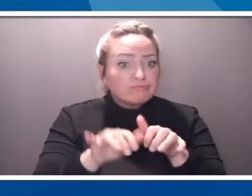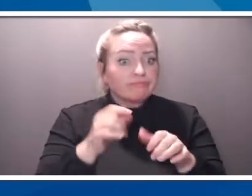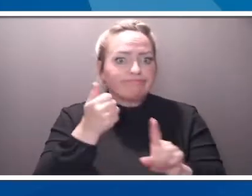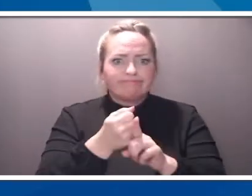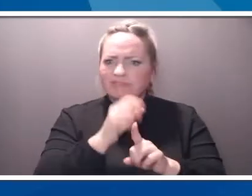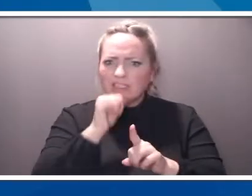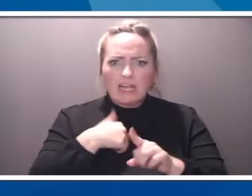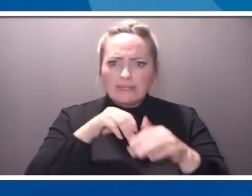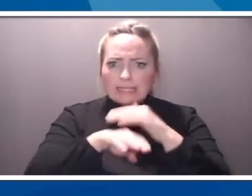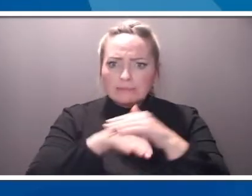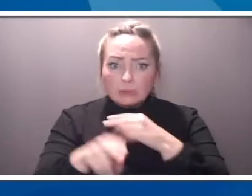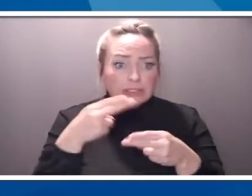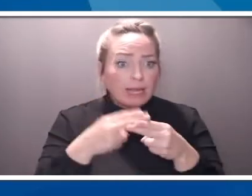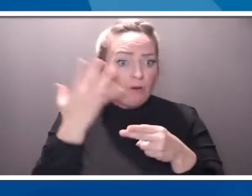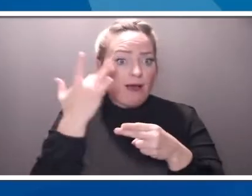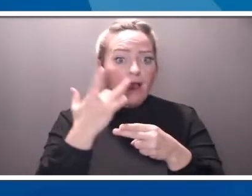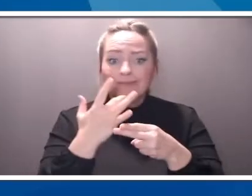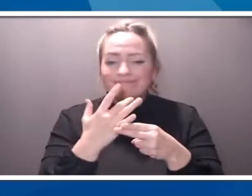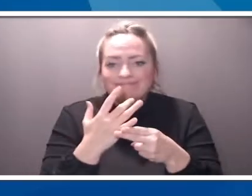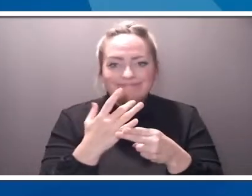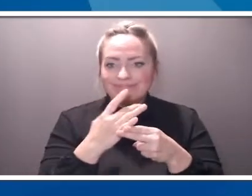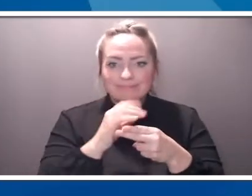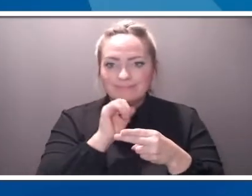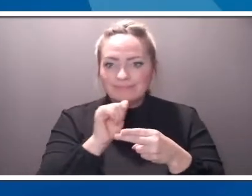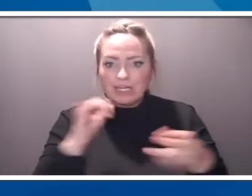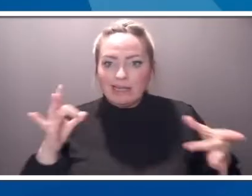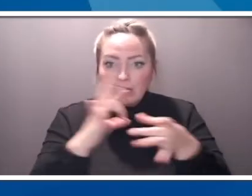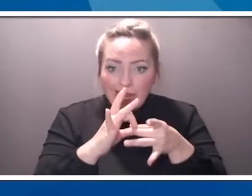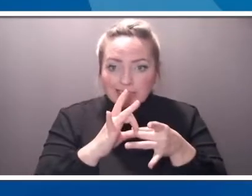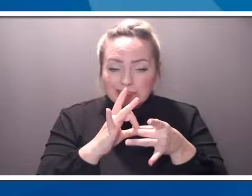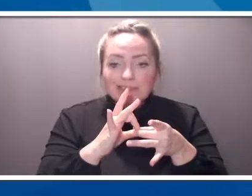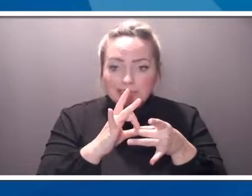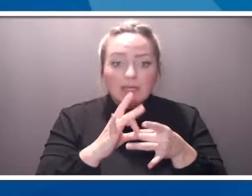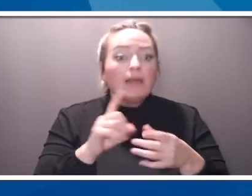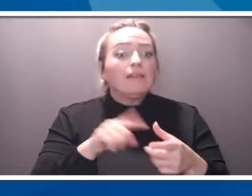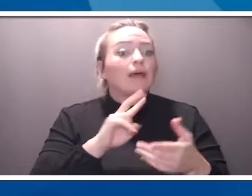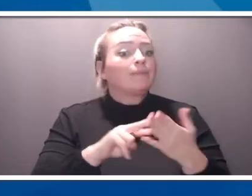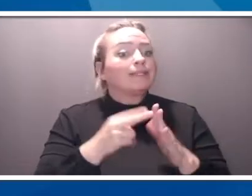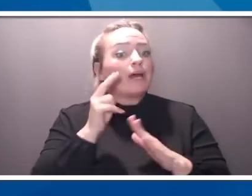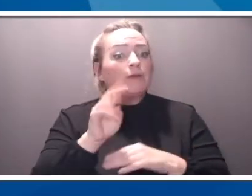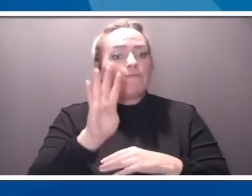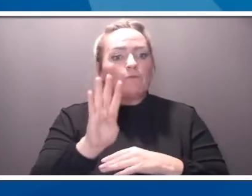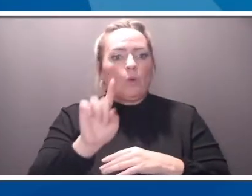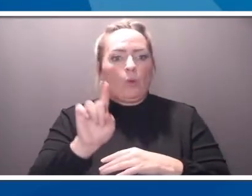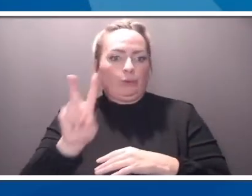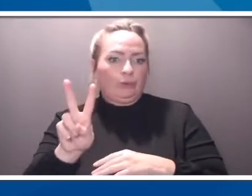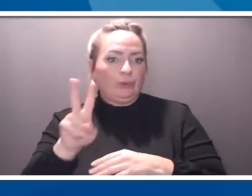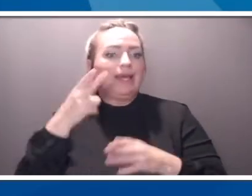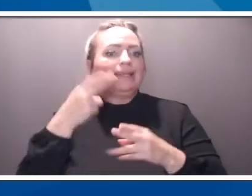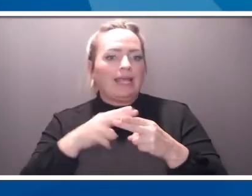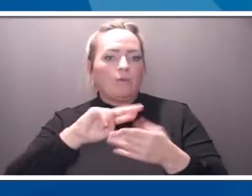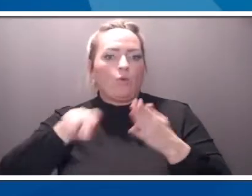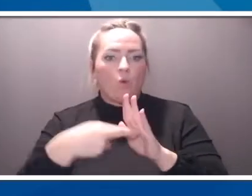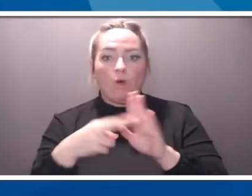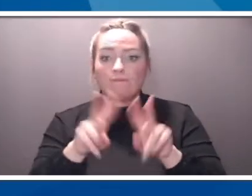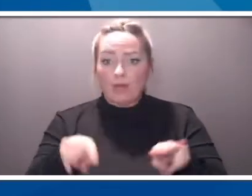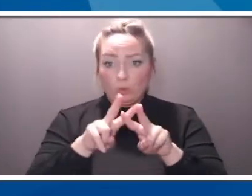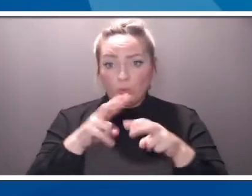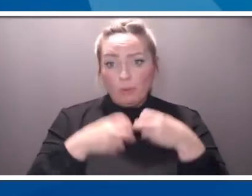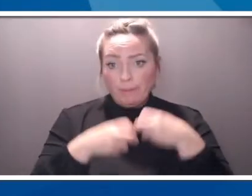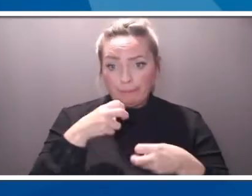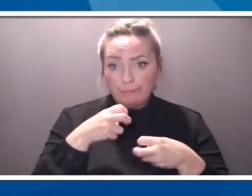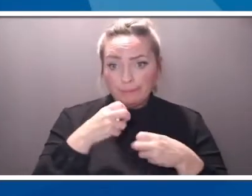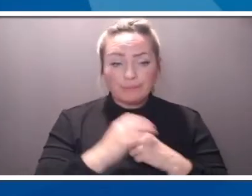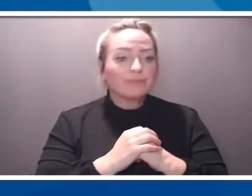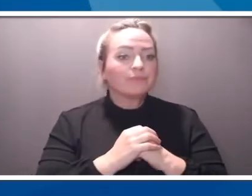say, an input that all of a sudden doesn't have an accessible name because of a lack of association, that would then be a 412